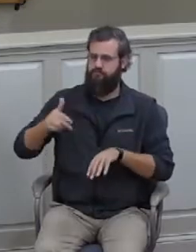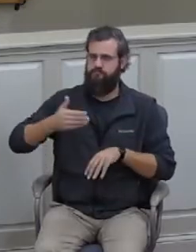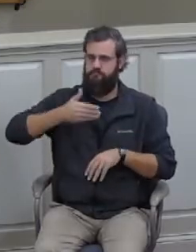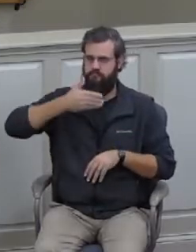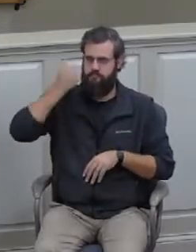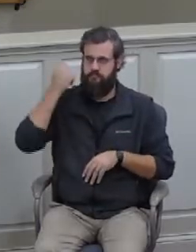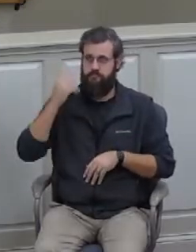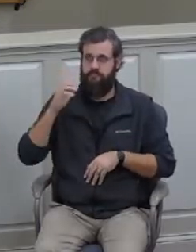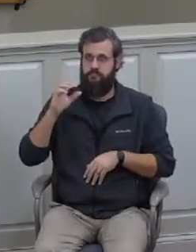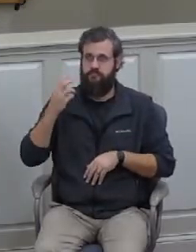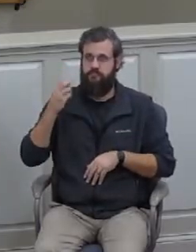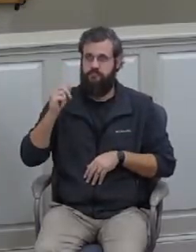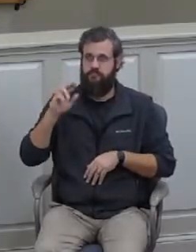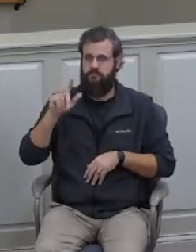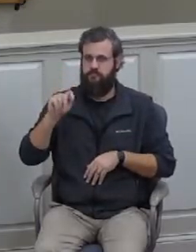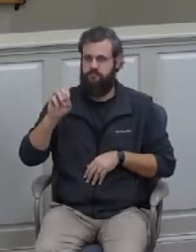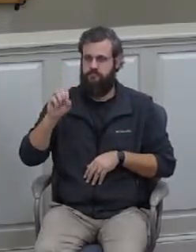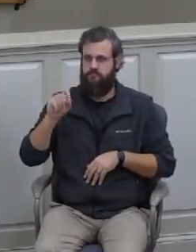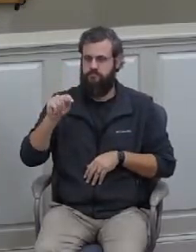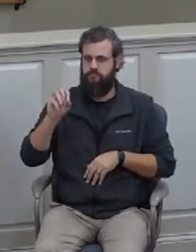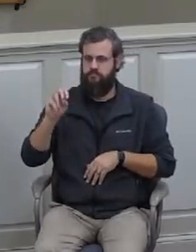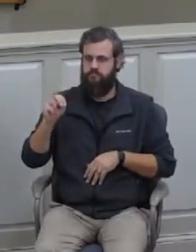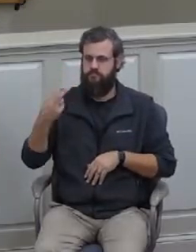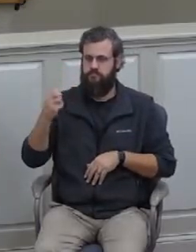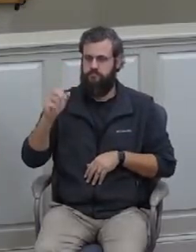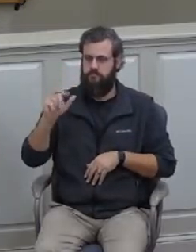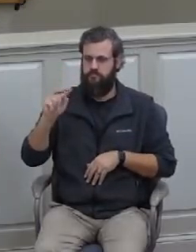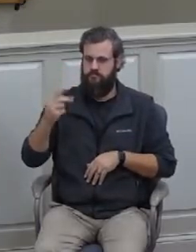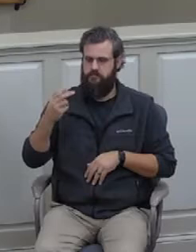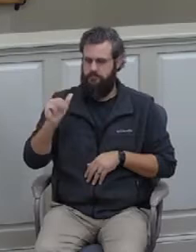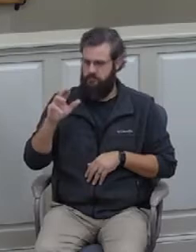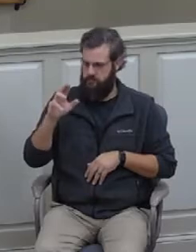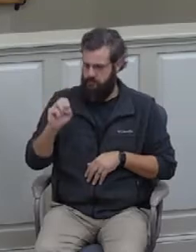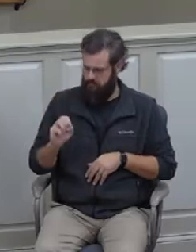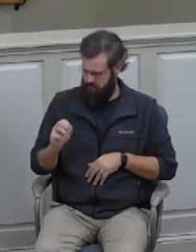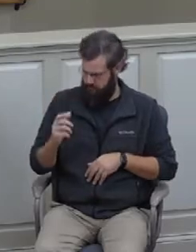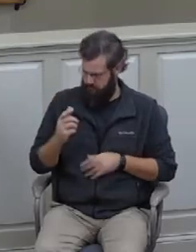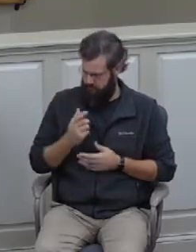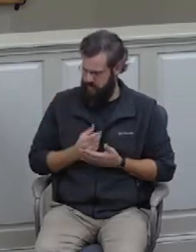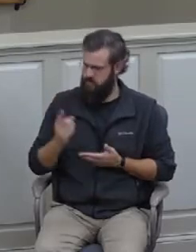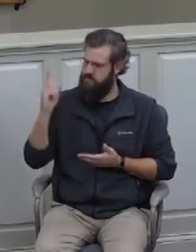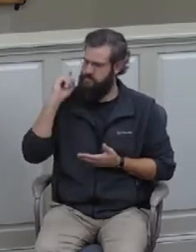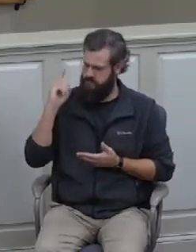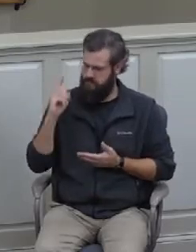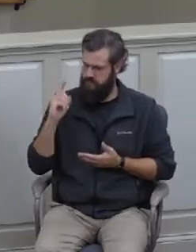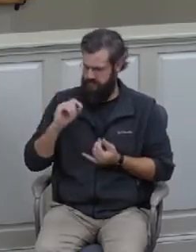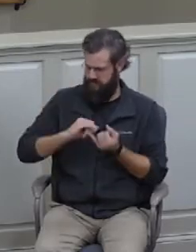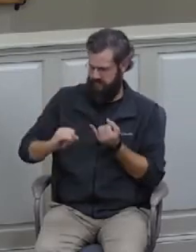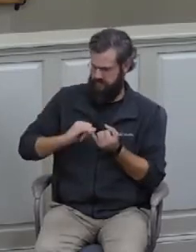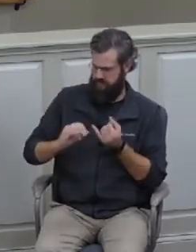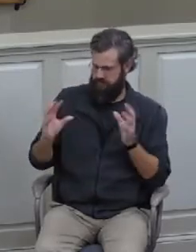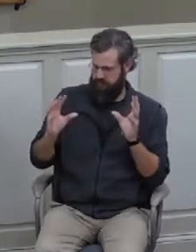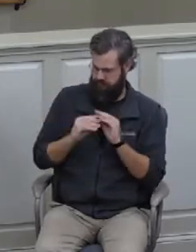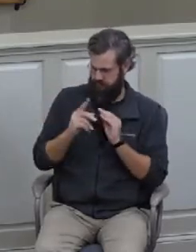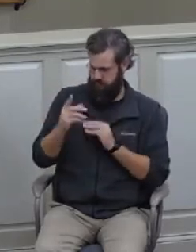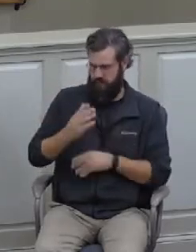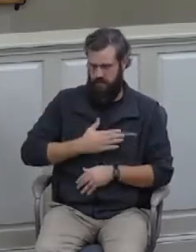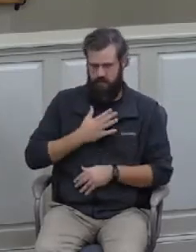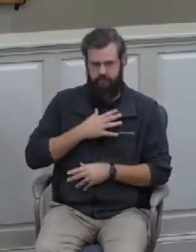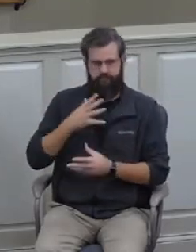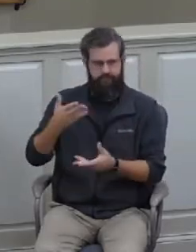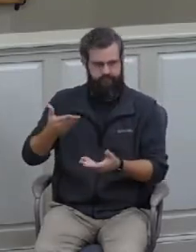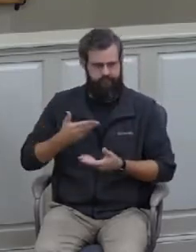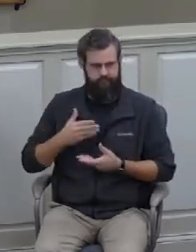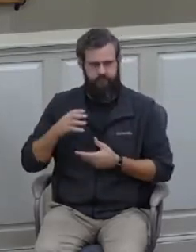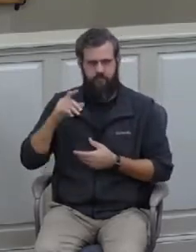Charleston healthcare folks earlier. I guess it would have been late last week. They were happy to have that in their community